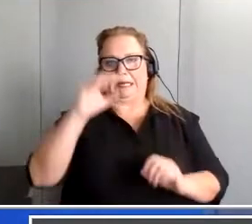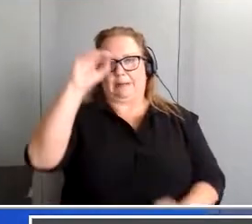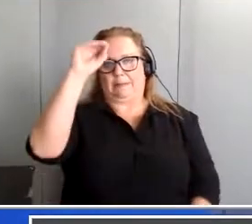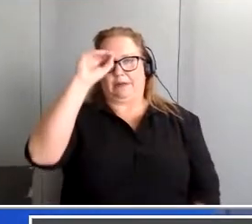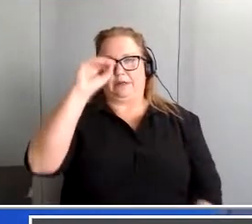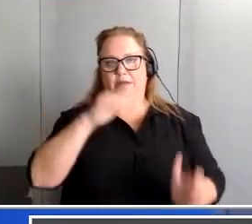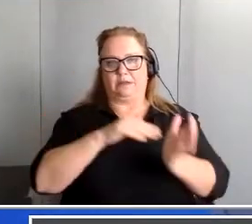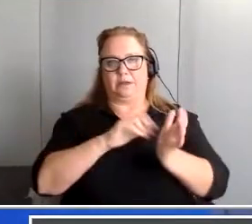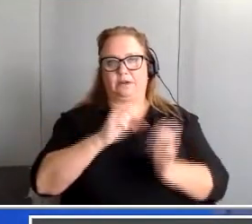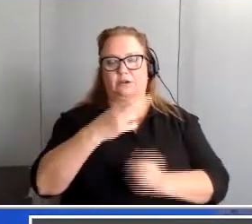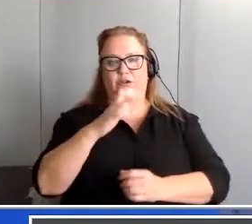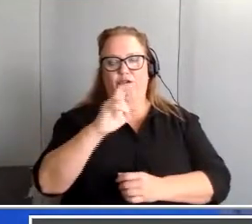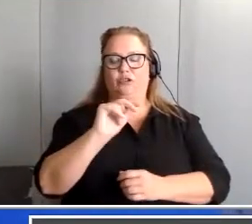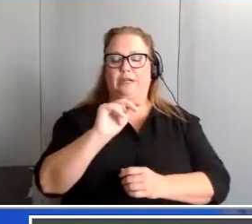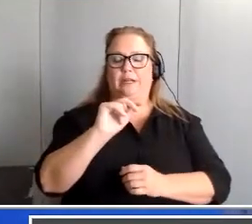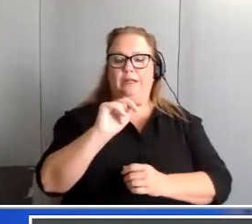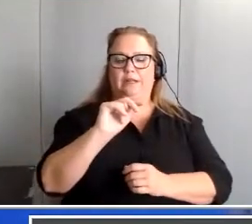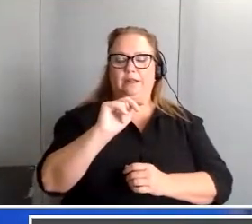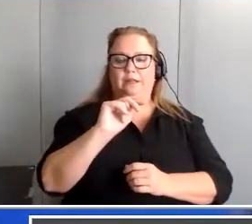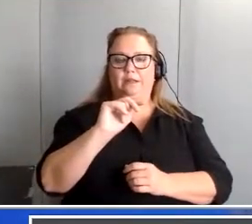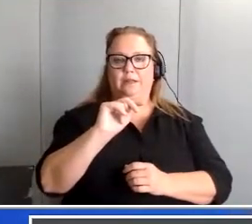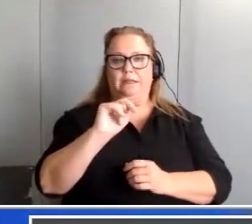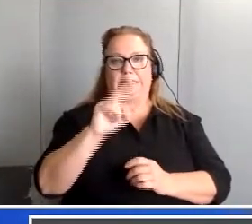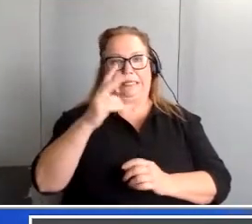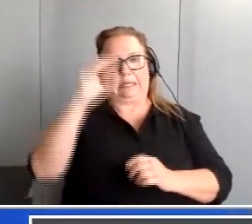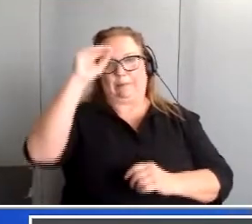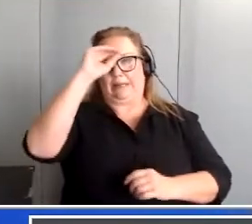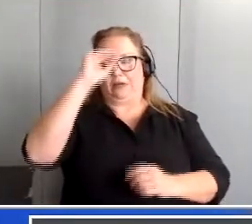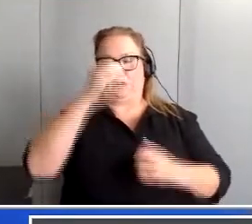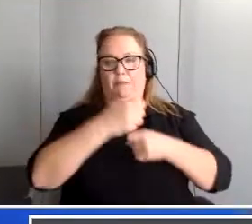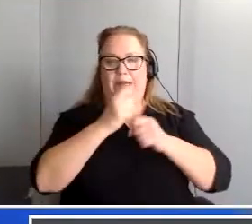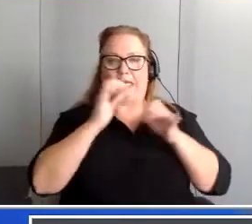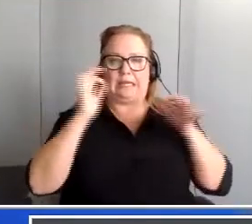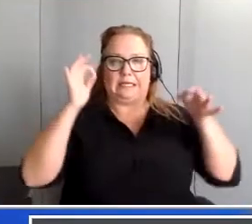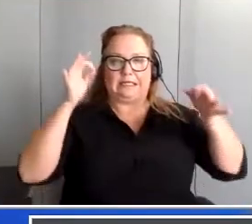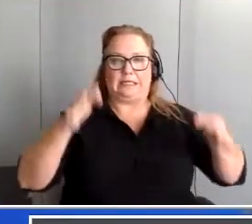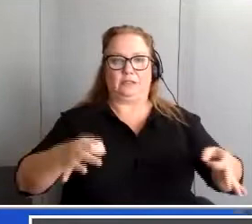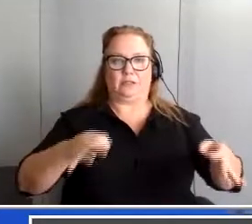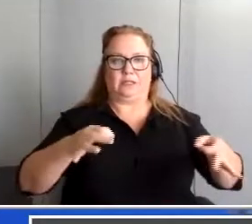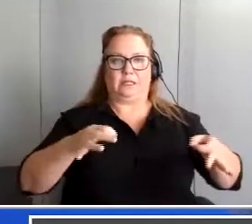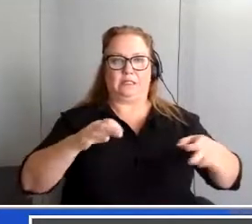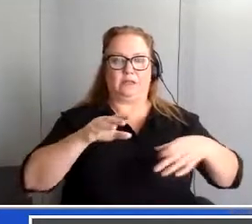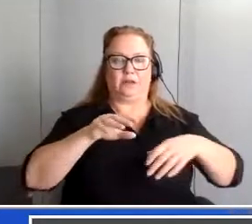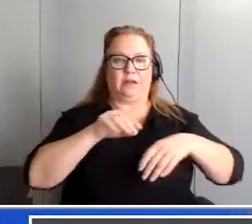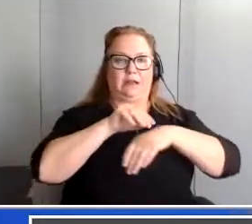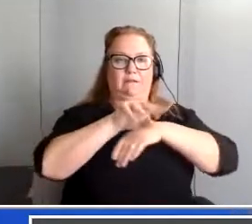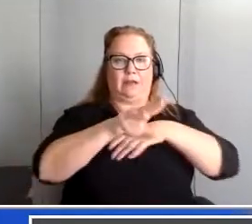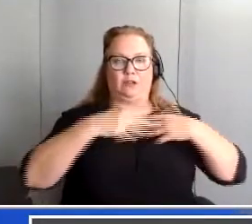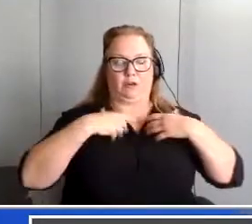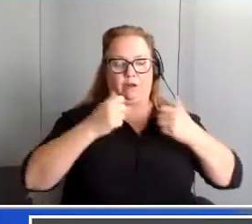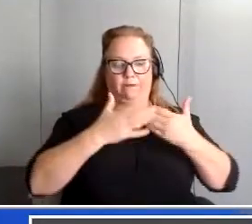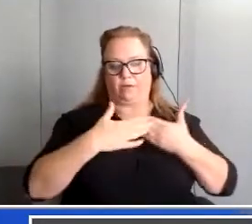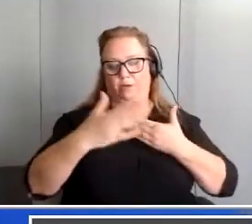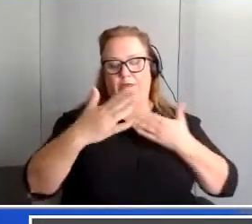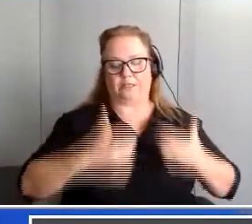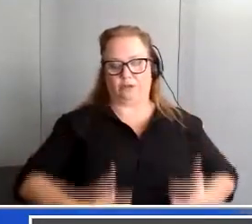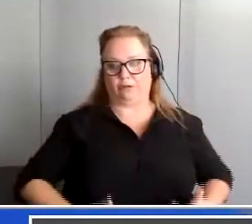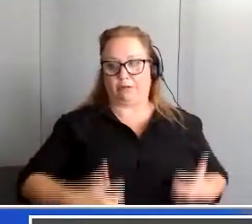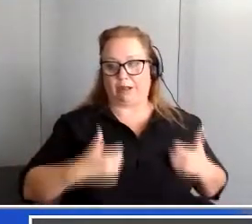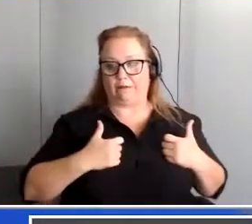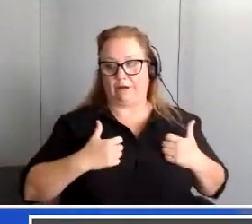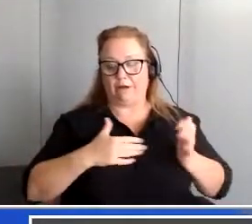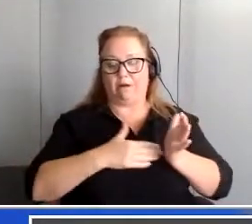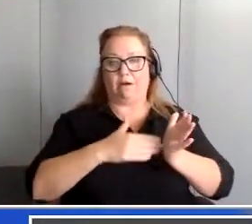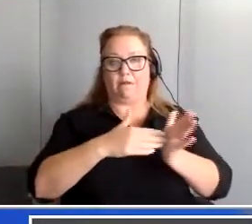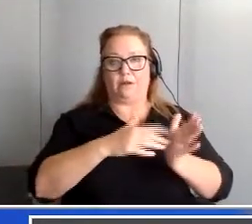really important. You're making a decision that's going to affect your health for the rest of your life. And I think a lot of times, you don't necessarily